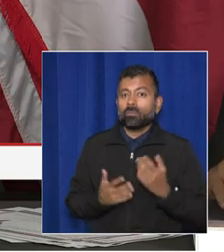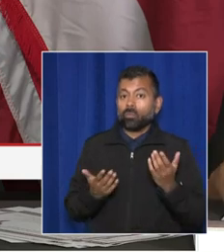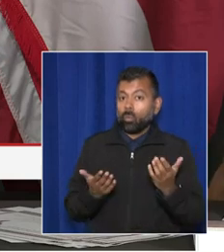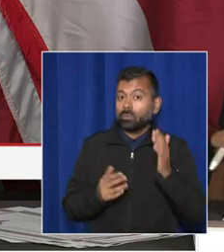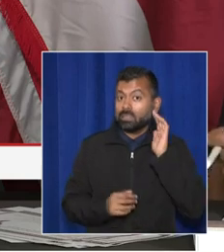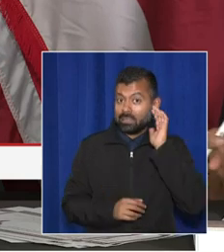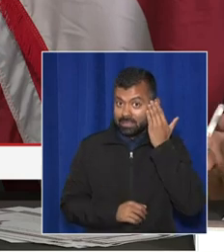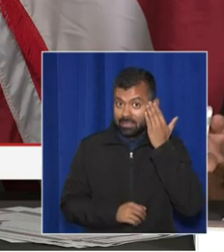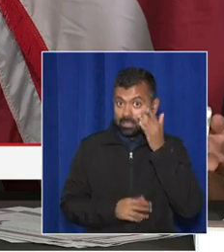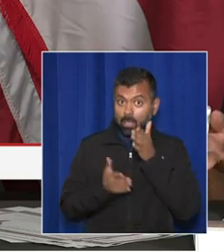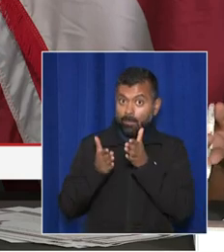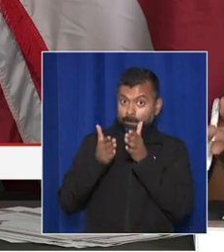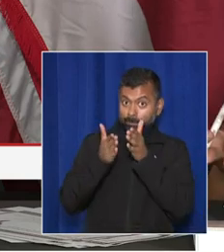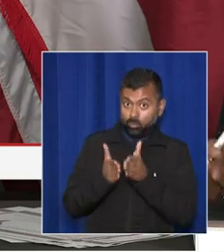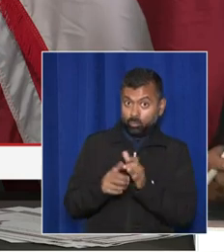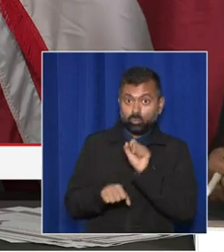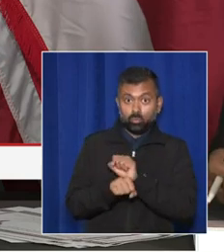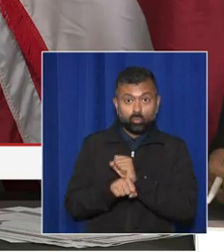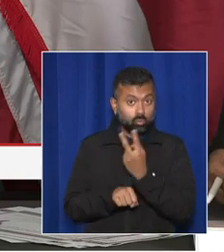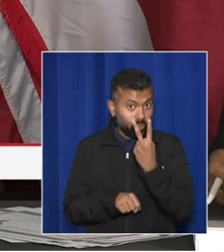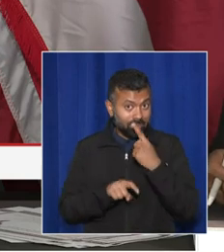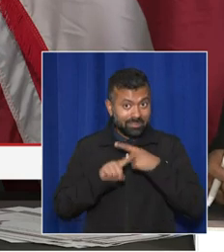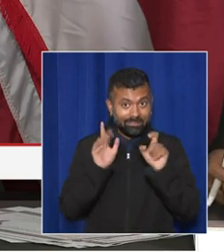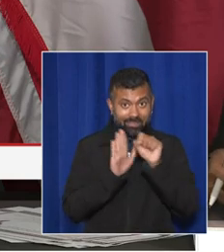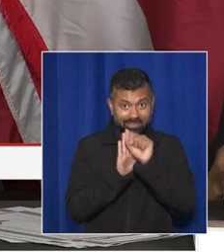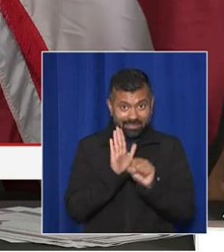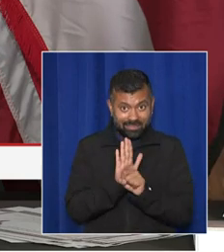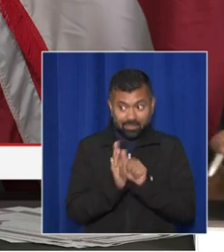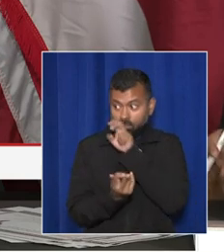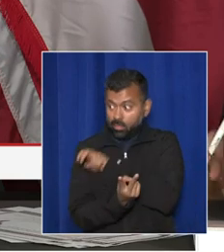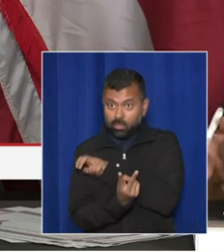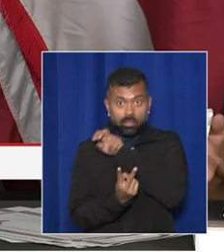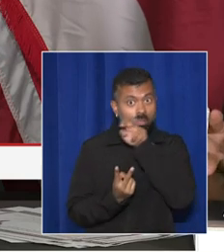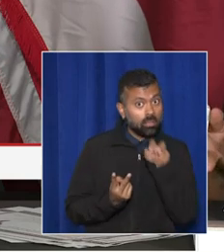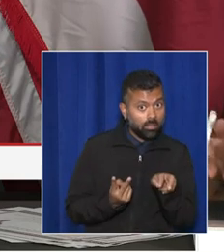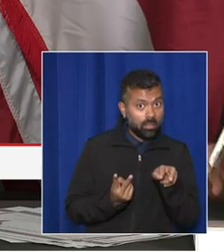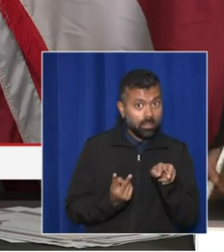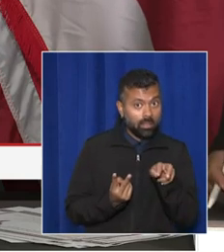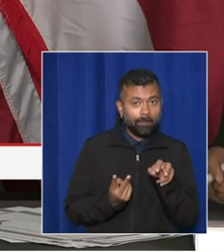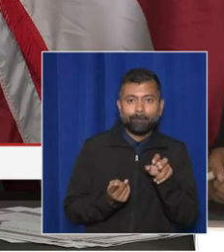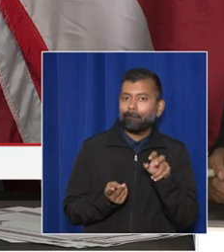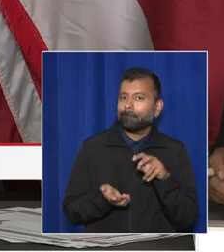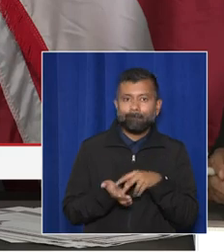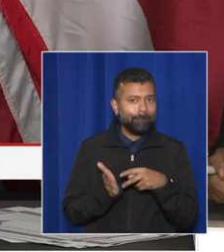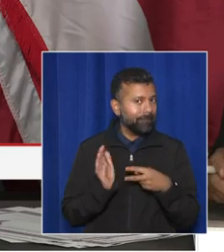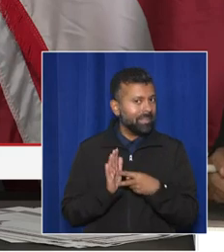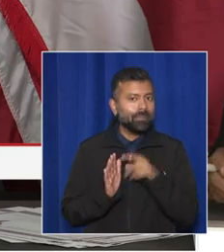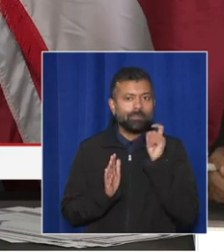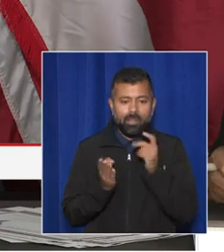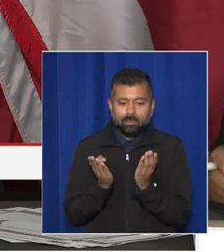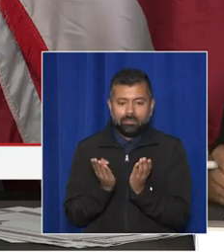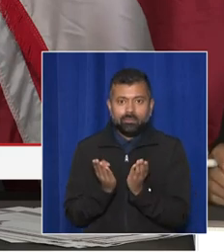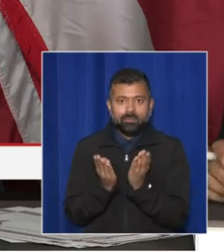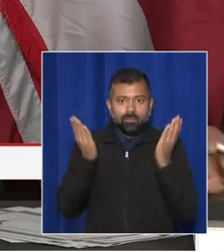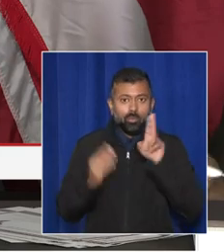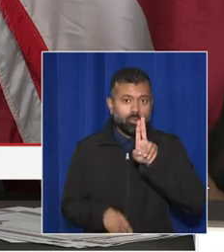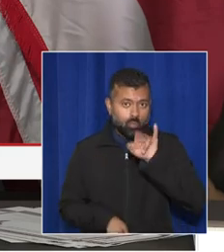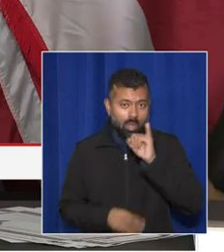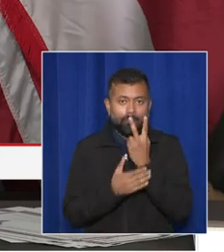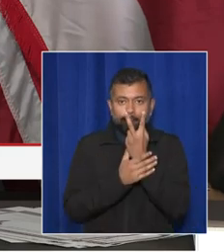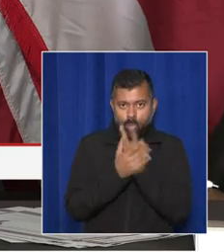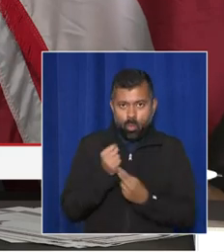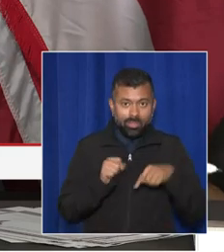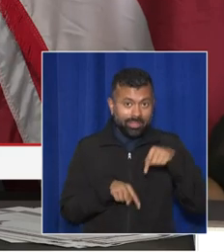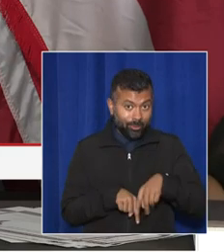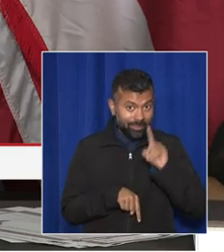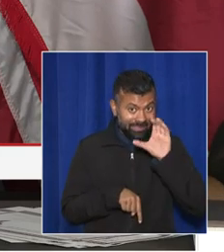worked in 2 different states, and they must file in those 2 states in which they've worked. I do not have the ability